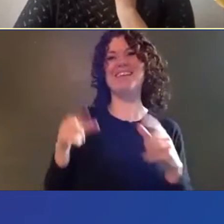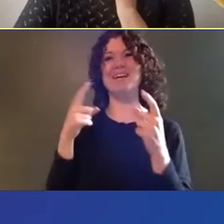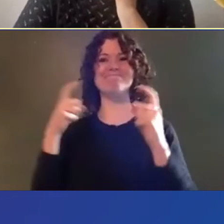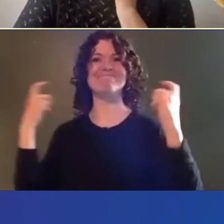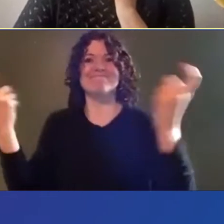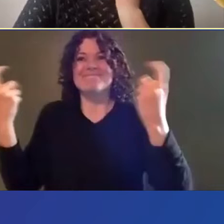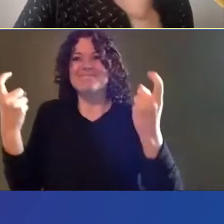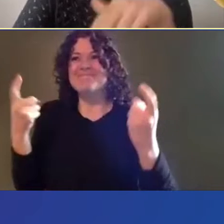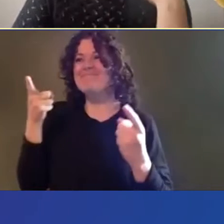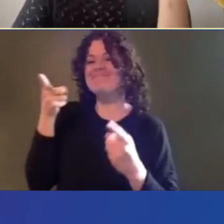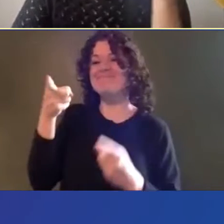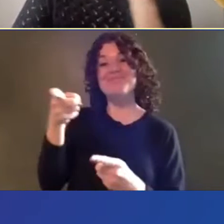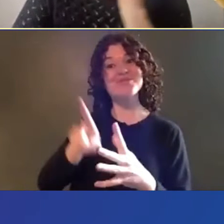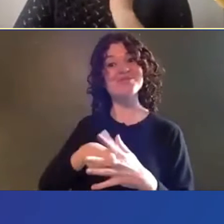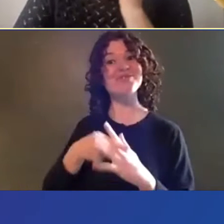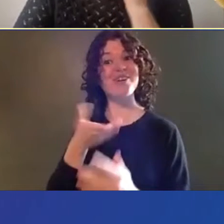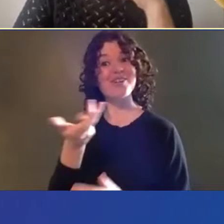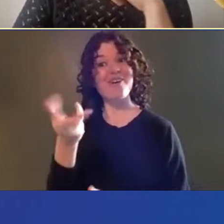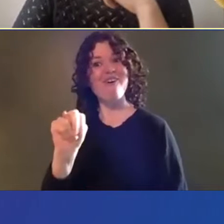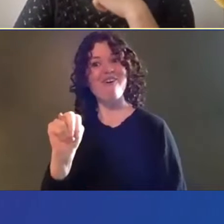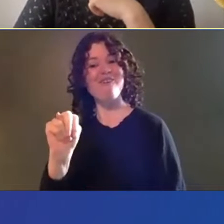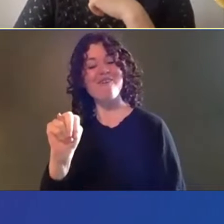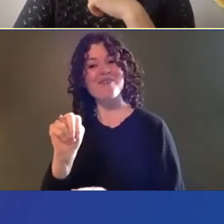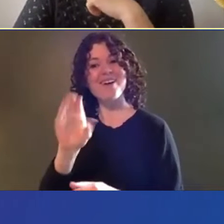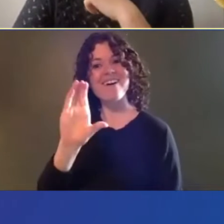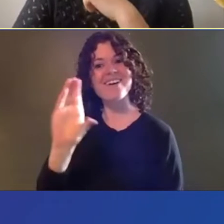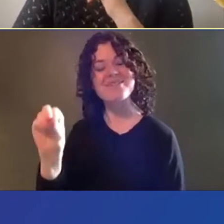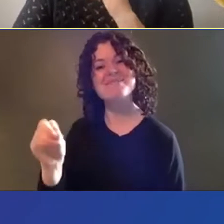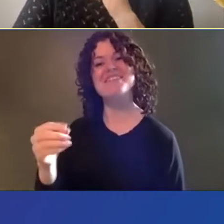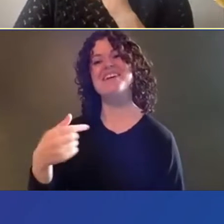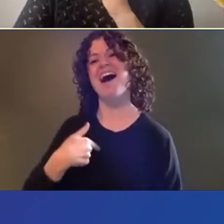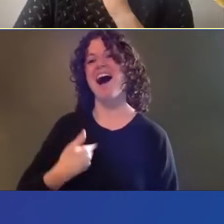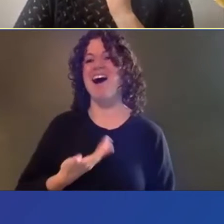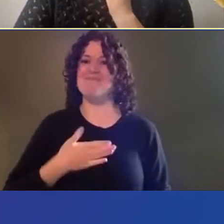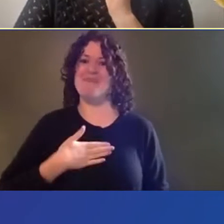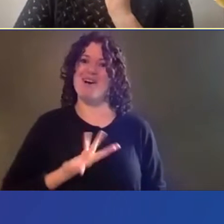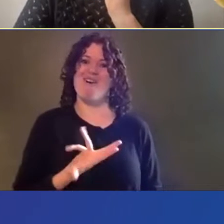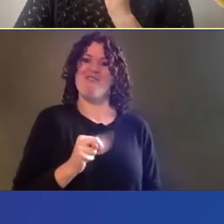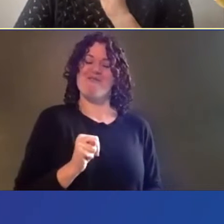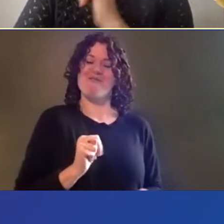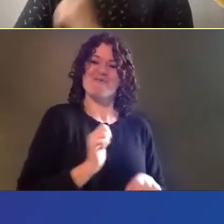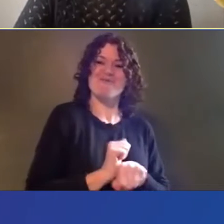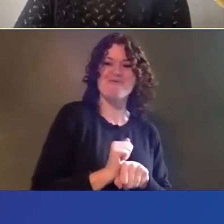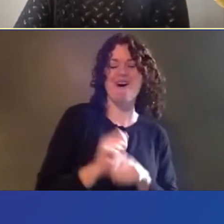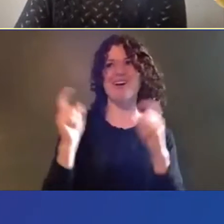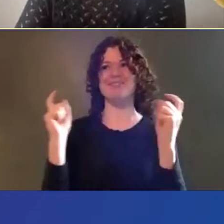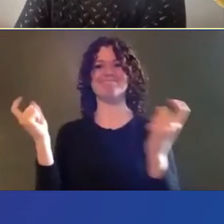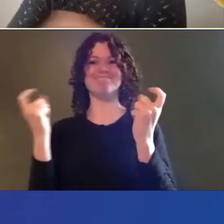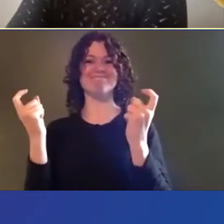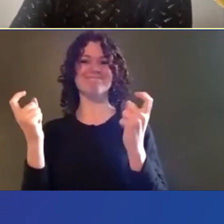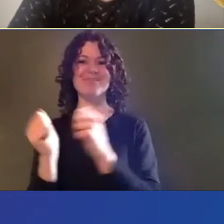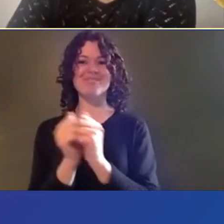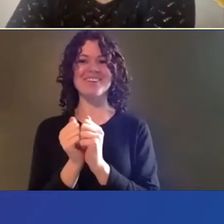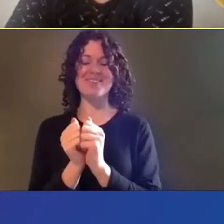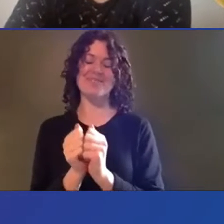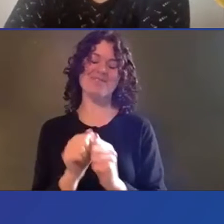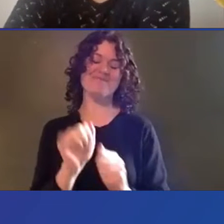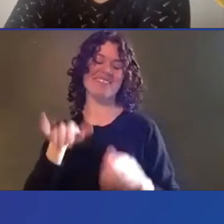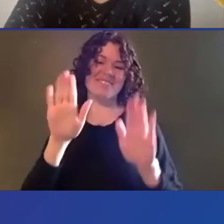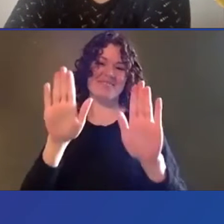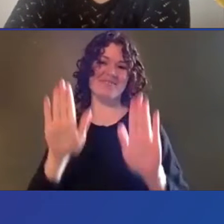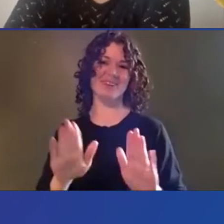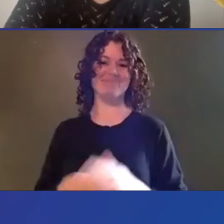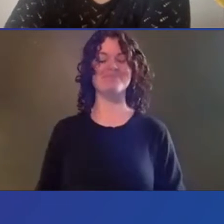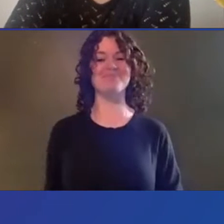you've started your own, you know, you've had your company, and I've done my solo work, and I just think that's amazing. That's